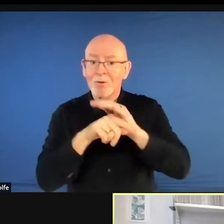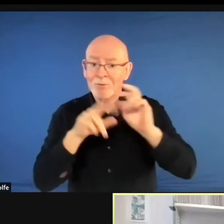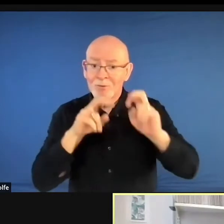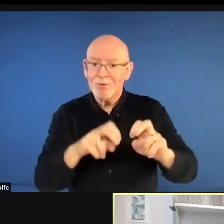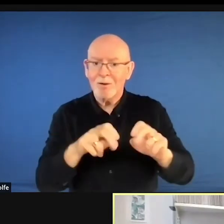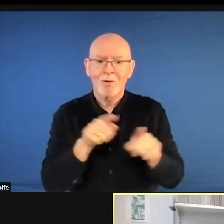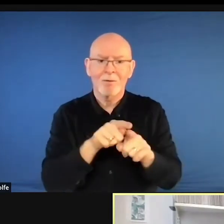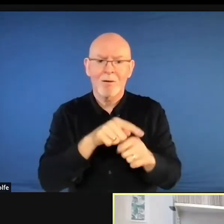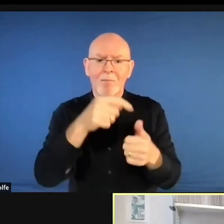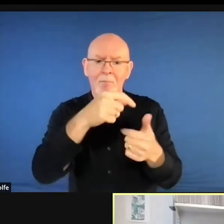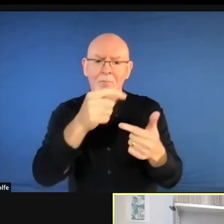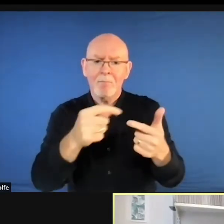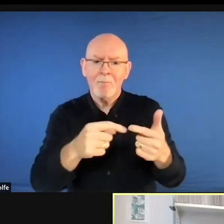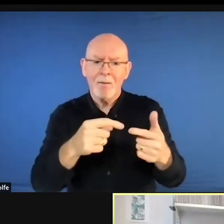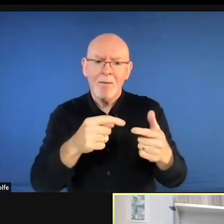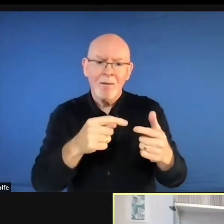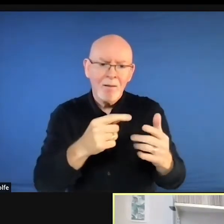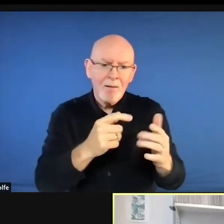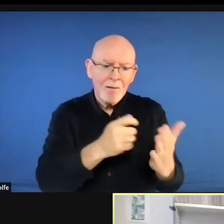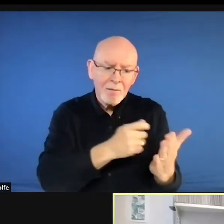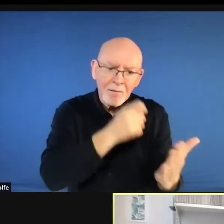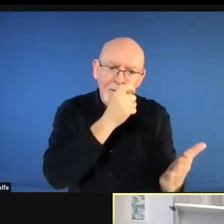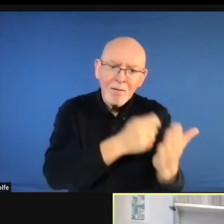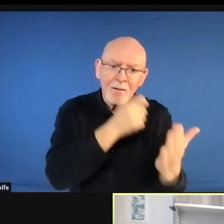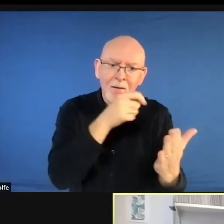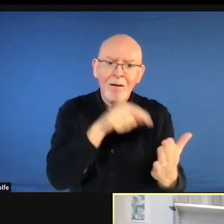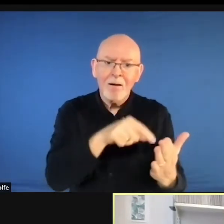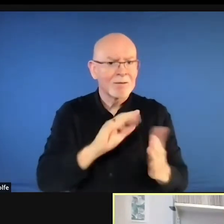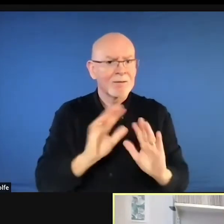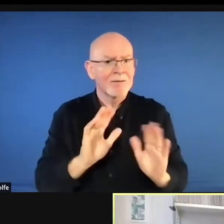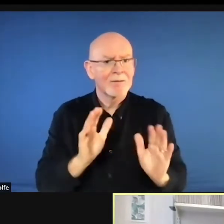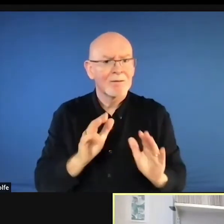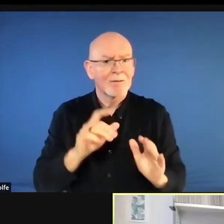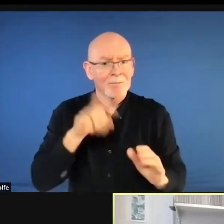displaced populations are already in a situation of vulnerability.